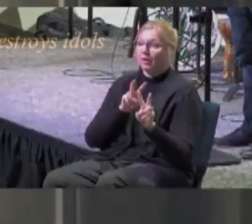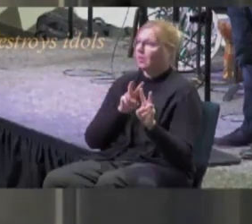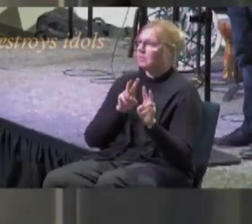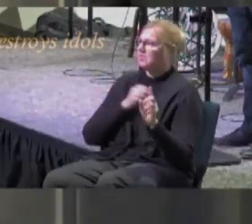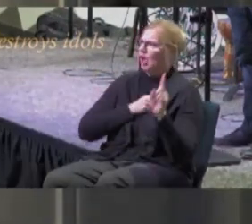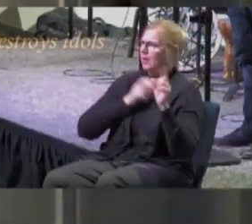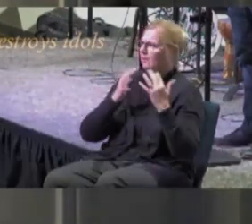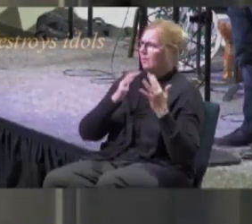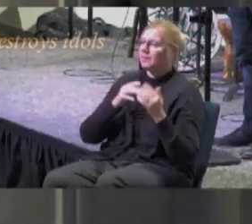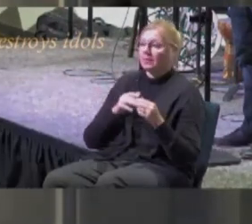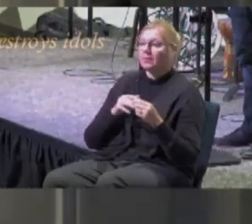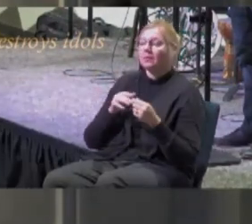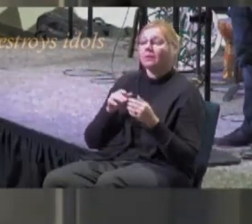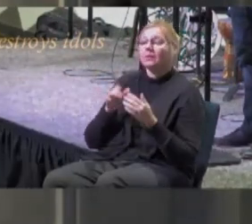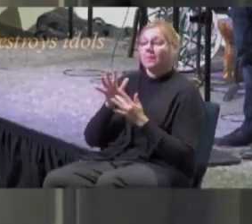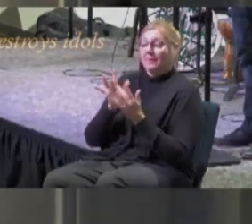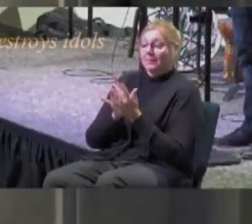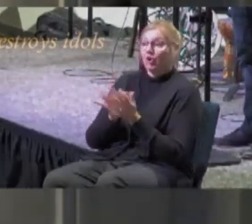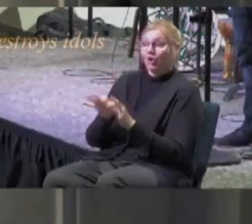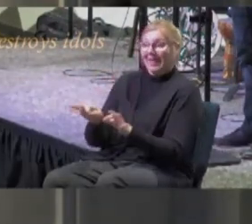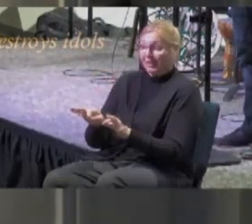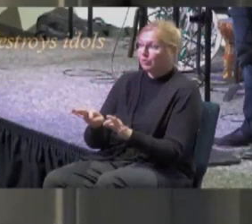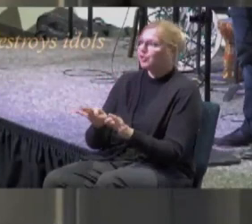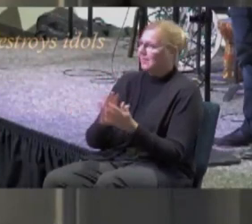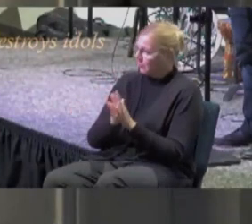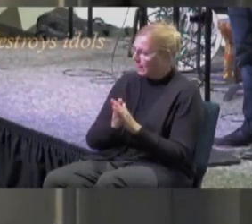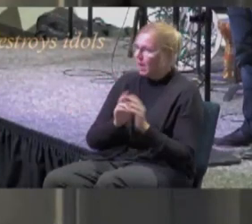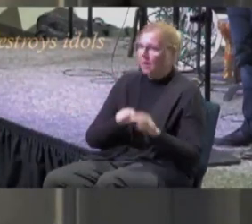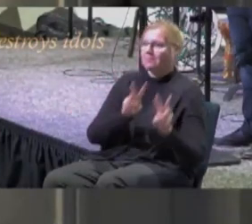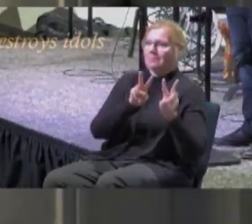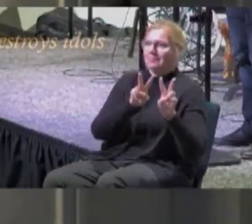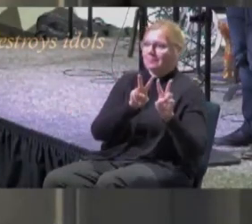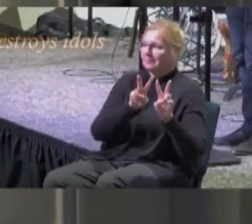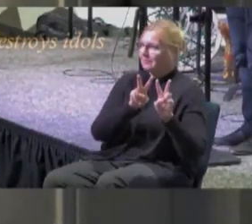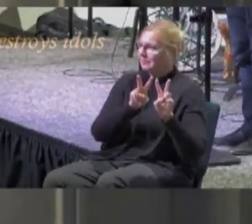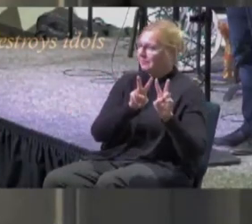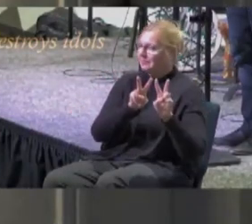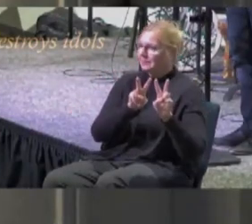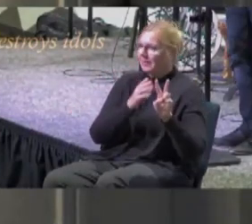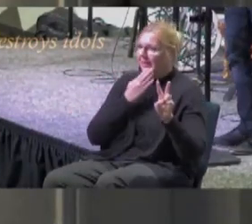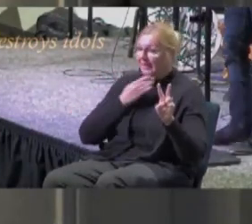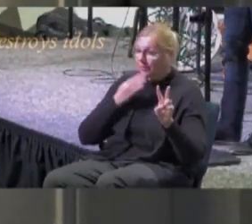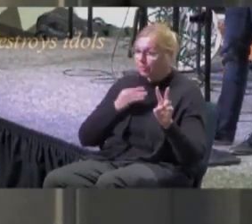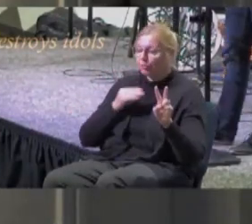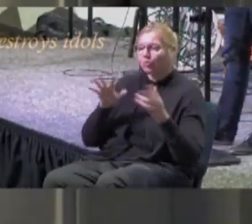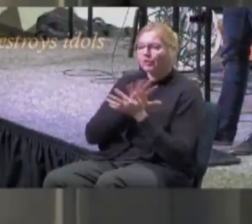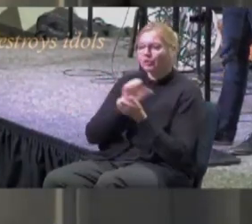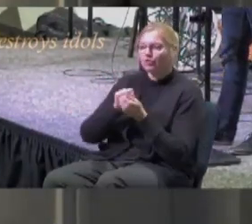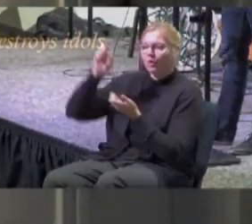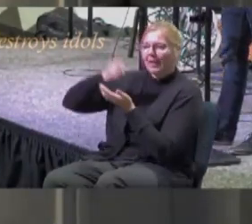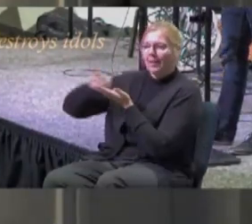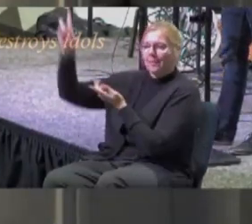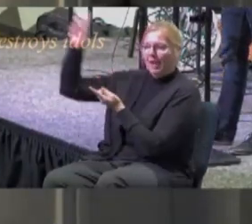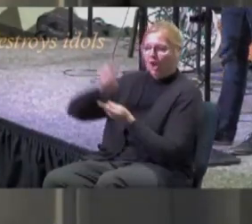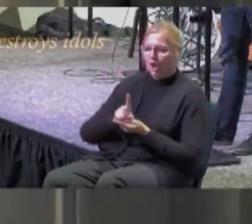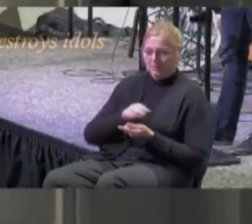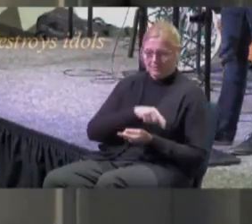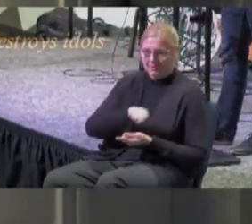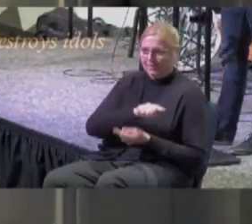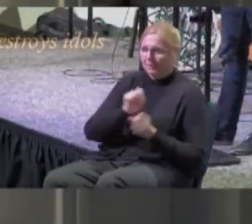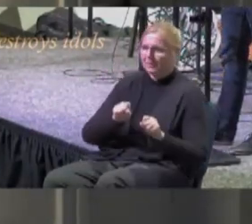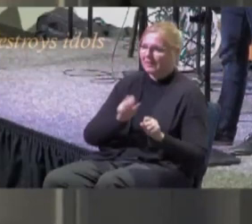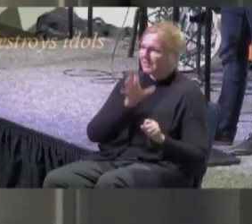Biblical languages have also become idols. The power of idolized Hebrew was destroyed at Pentecost by the miraculous ability to speak foreign